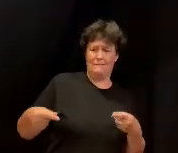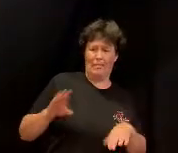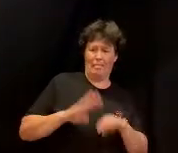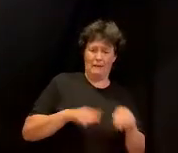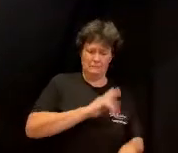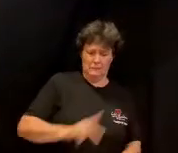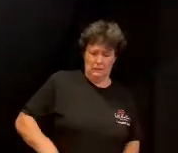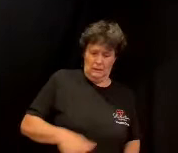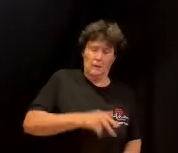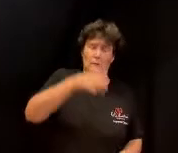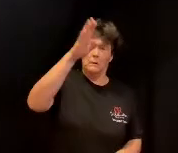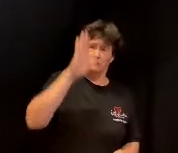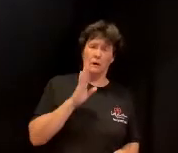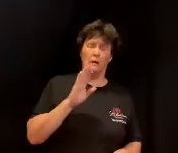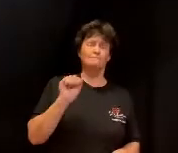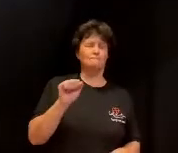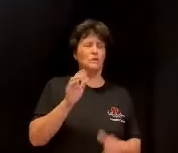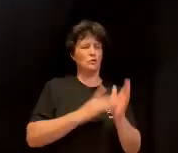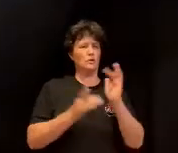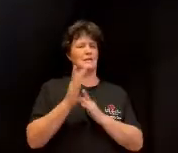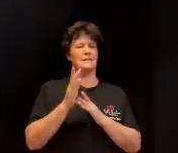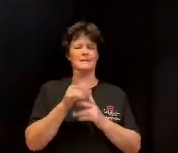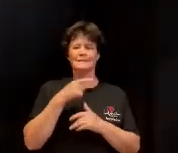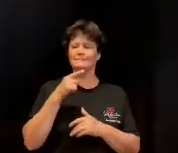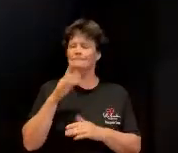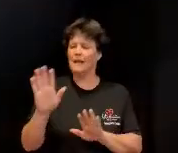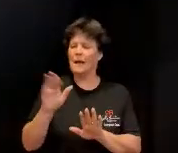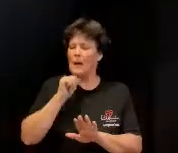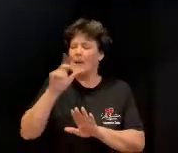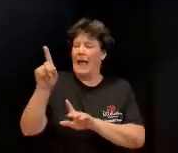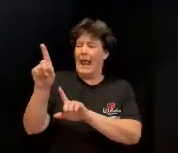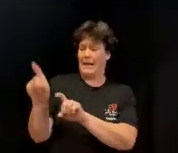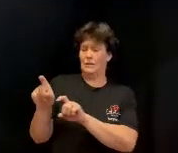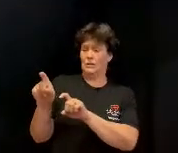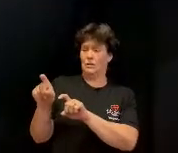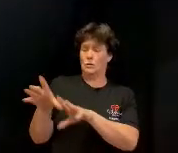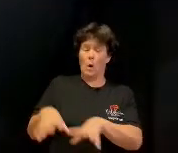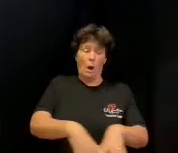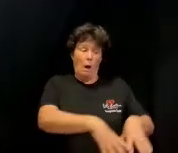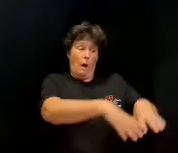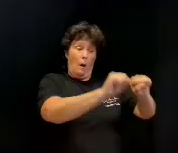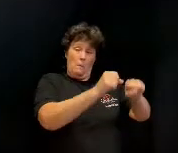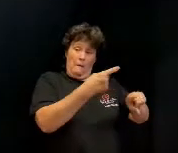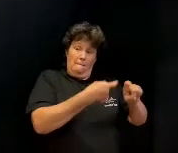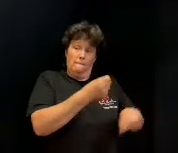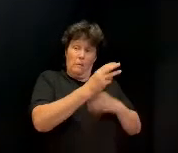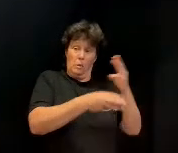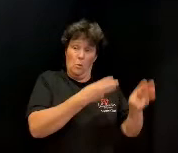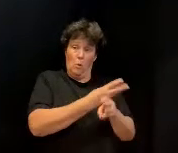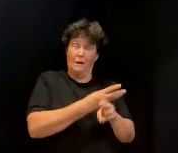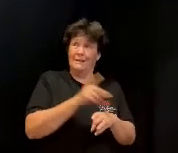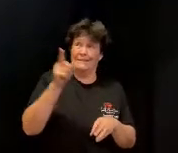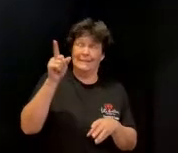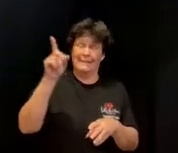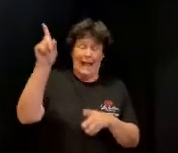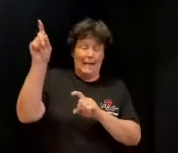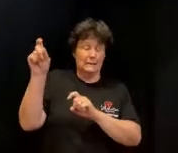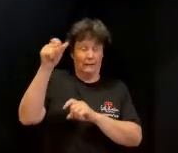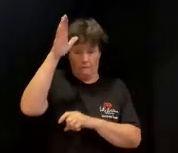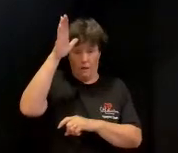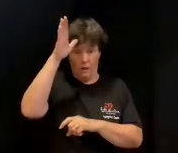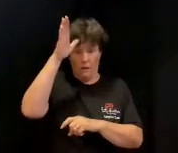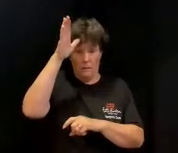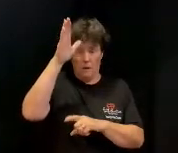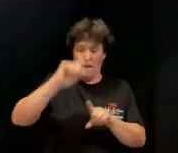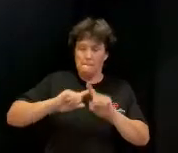So Jesus said, listen, I'm not asking you to take them out of the world, right? He said, I'm asking you to protect